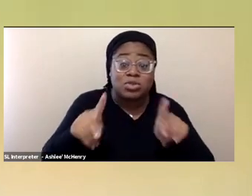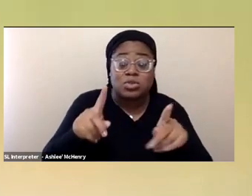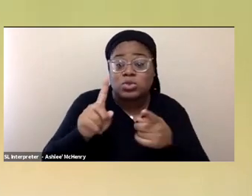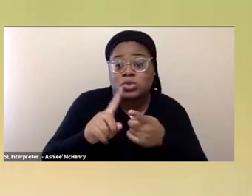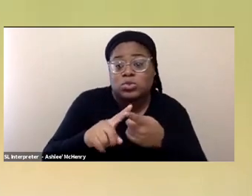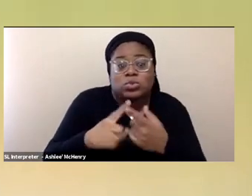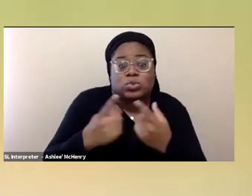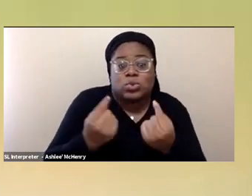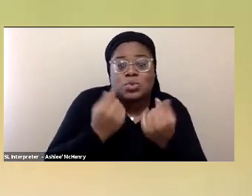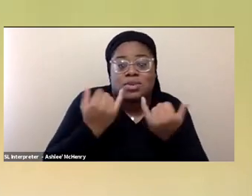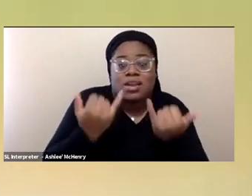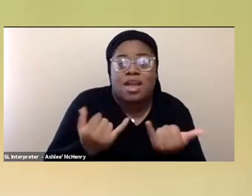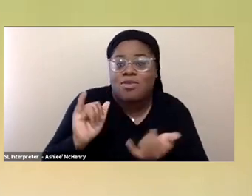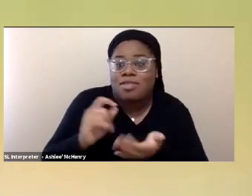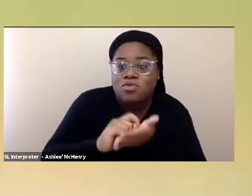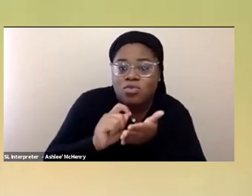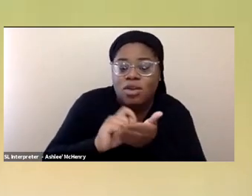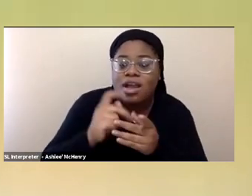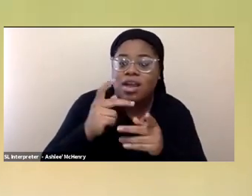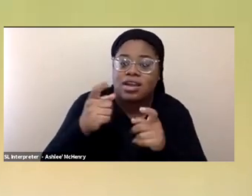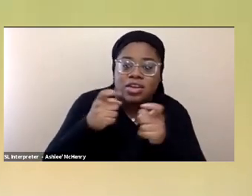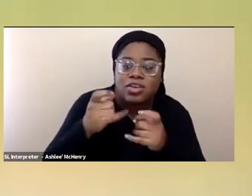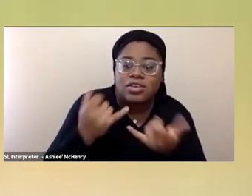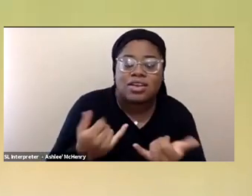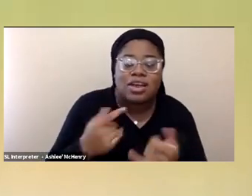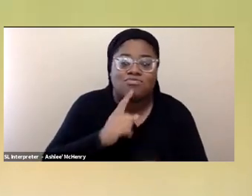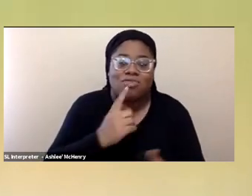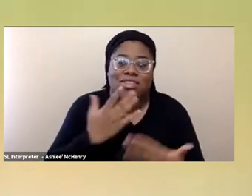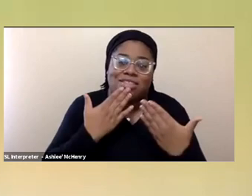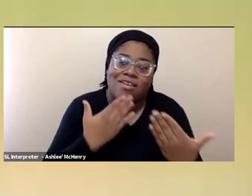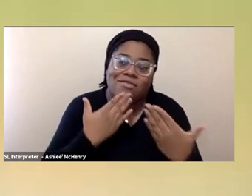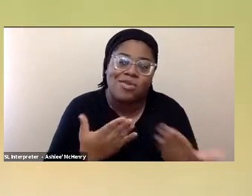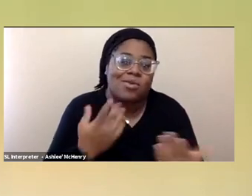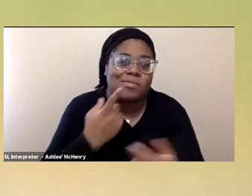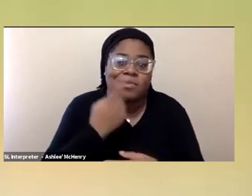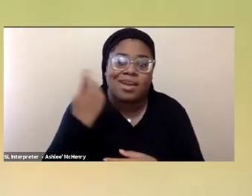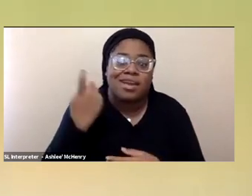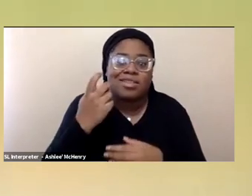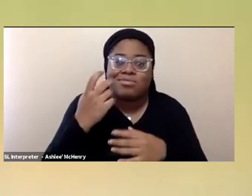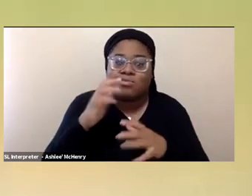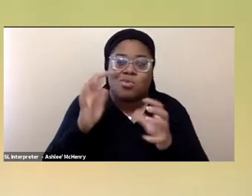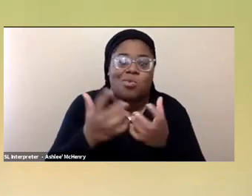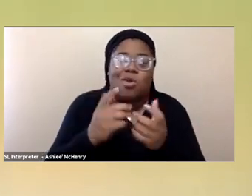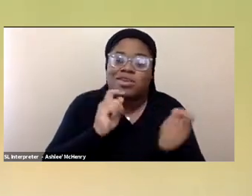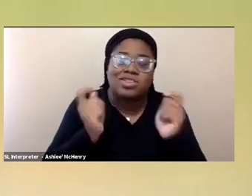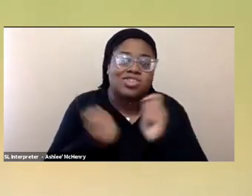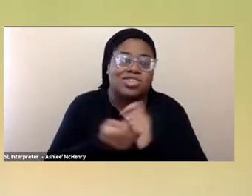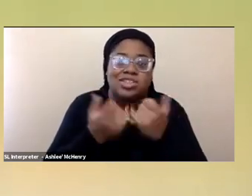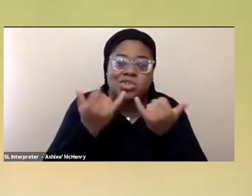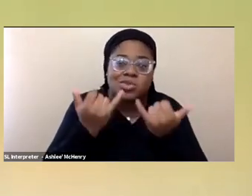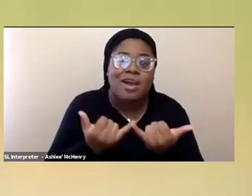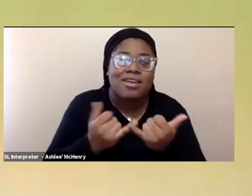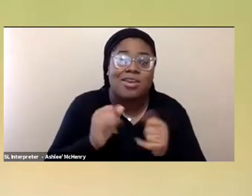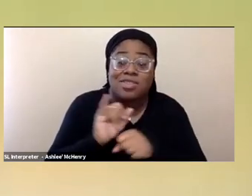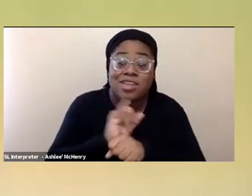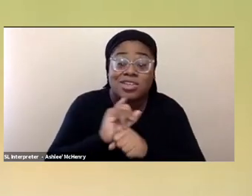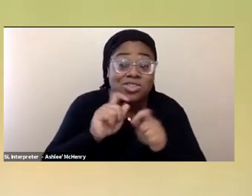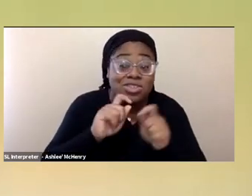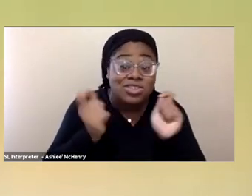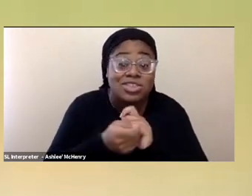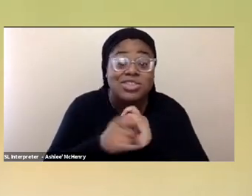you know, as successful as this is. And so I'm thankful that, you know, the world is changing as much as it is, and the industry is changing as